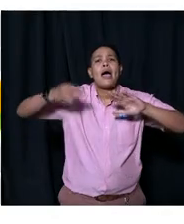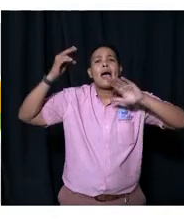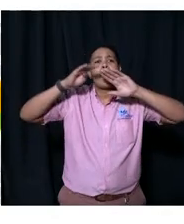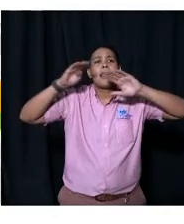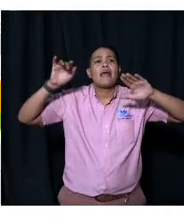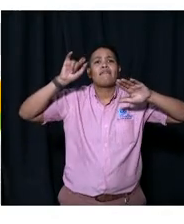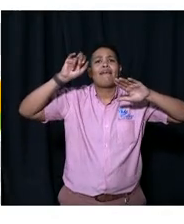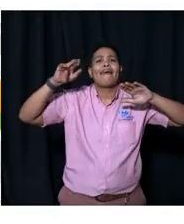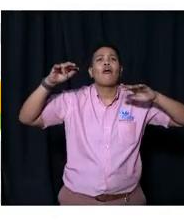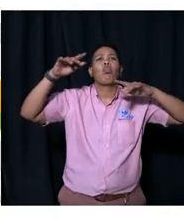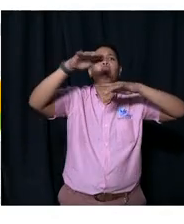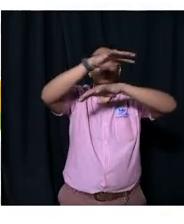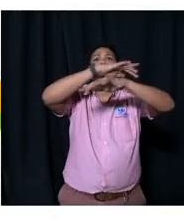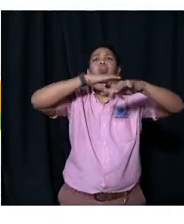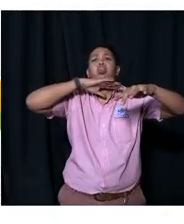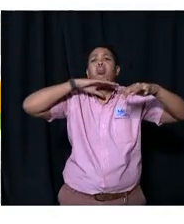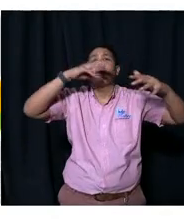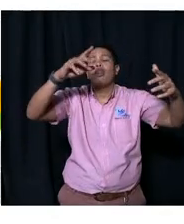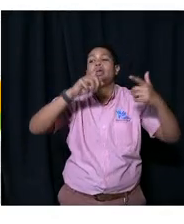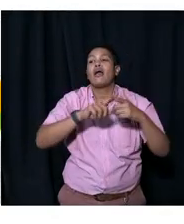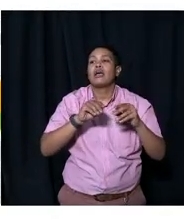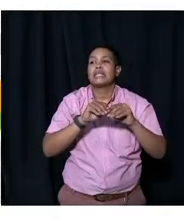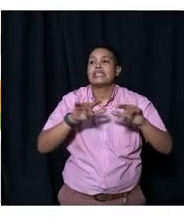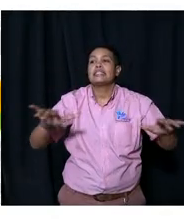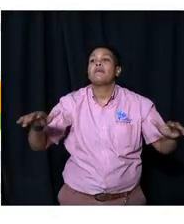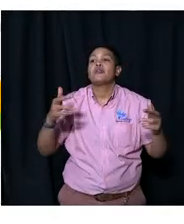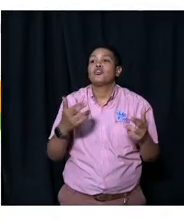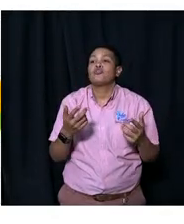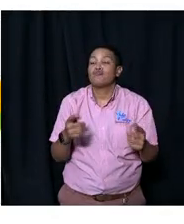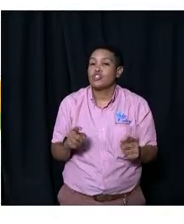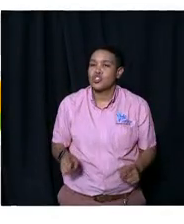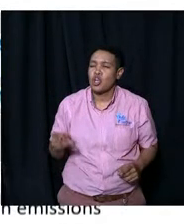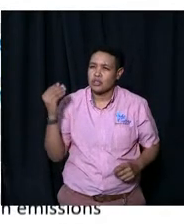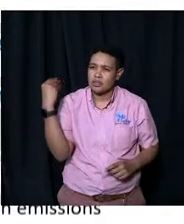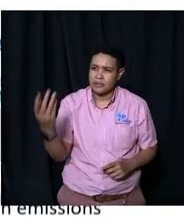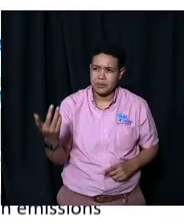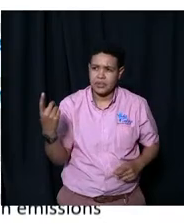of air pollutants and disseminate the results to stakeholders concerned.